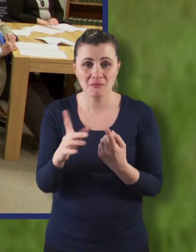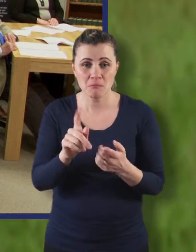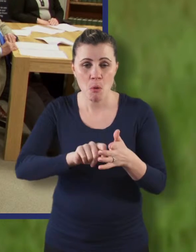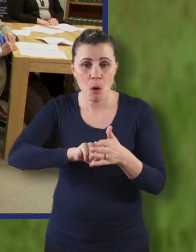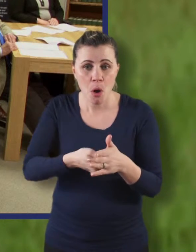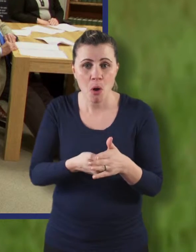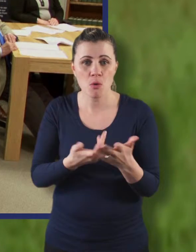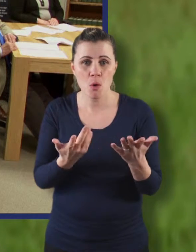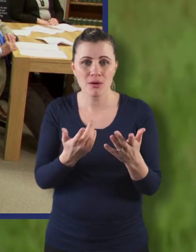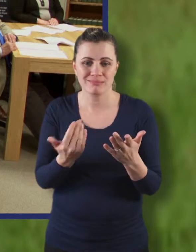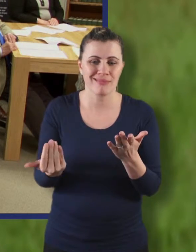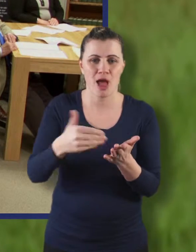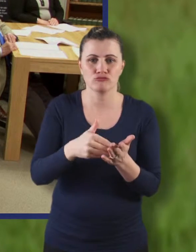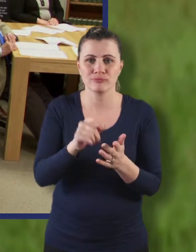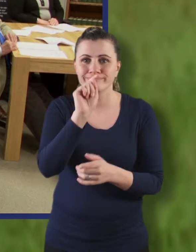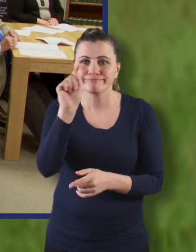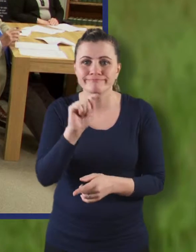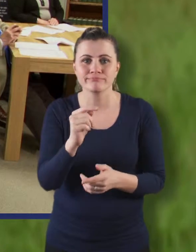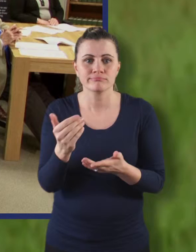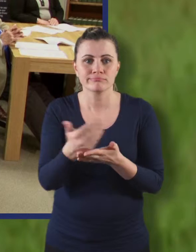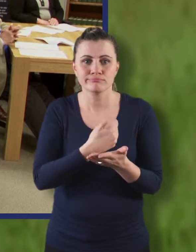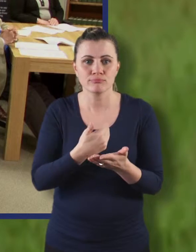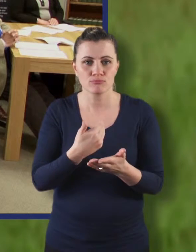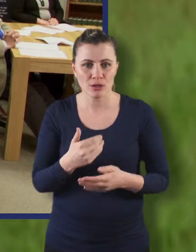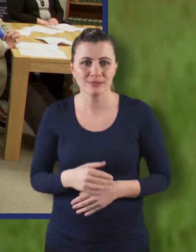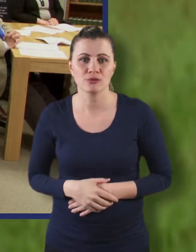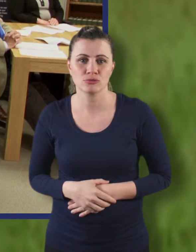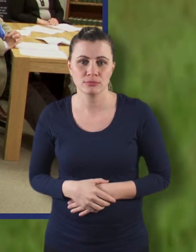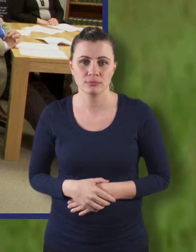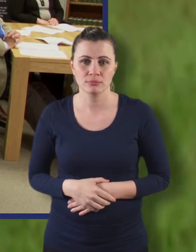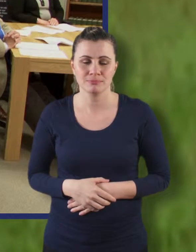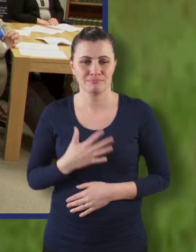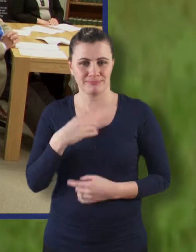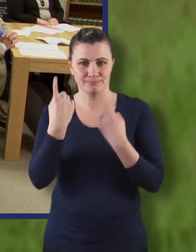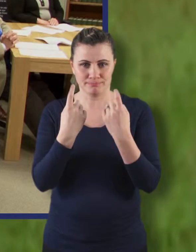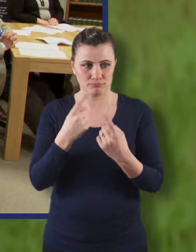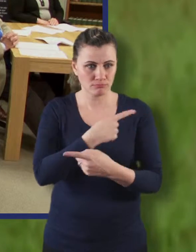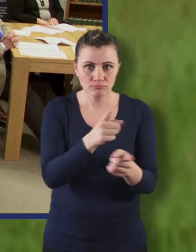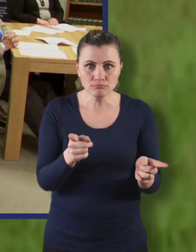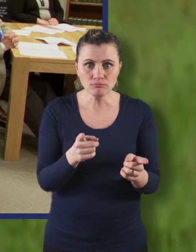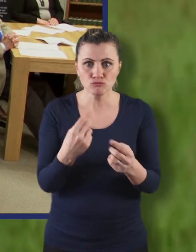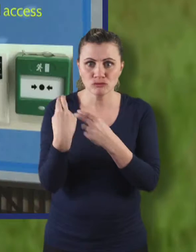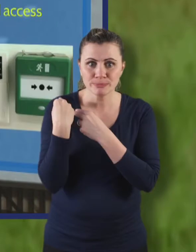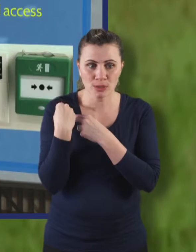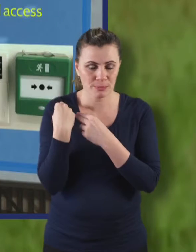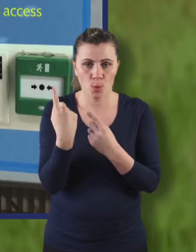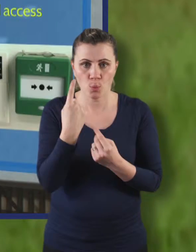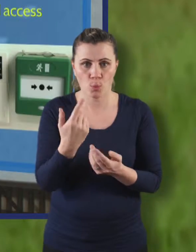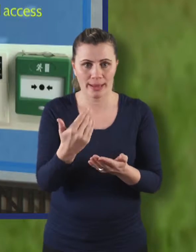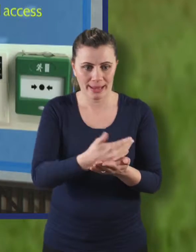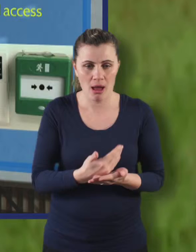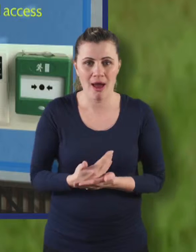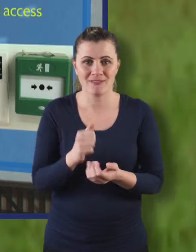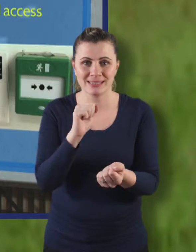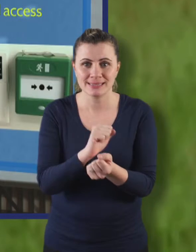space. Also, making sure you have things such as locks on the doors will just add that extra level of protection as well. You also need to make sure